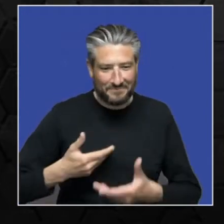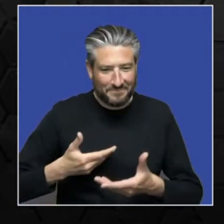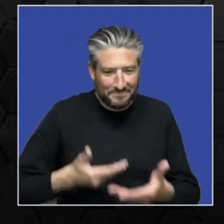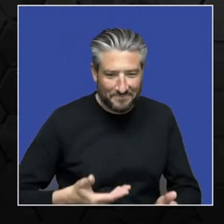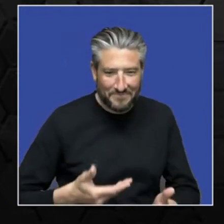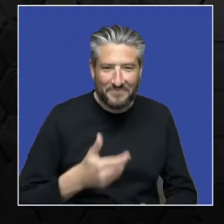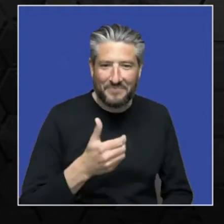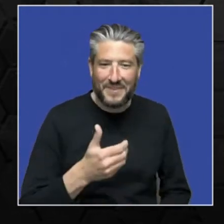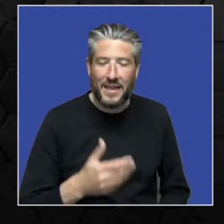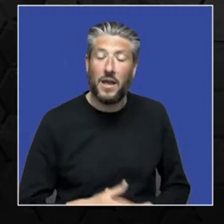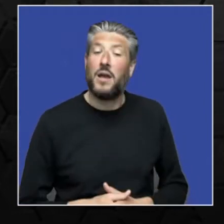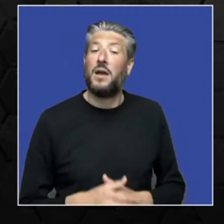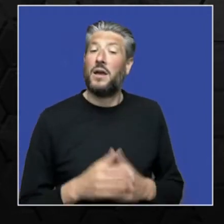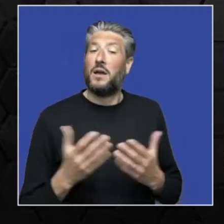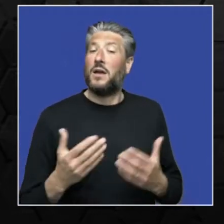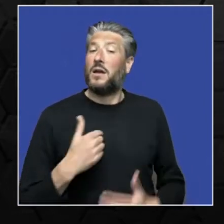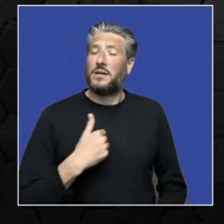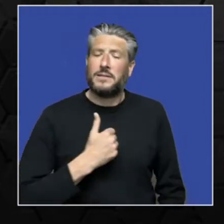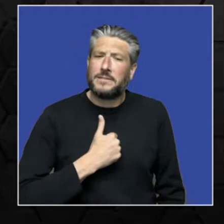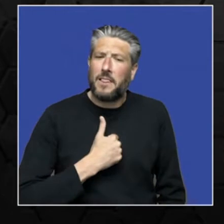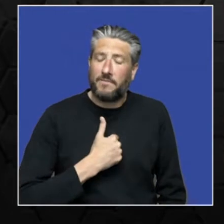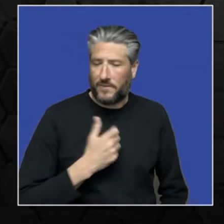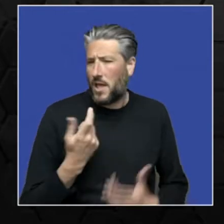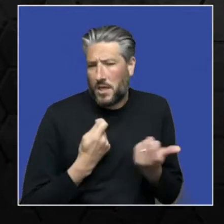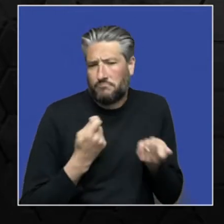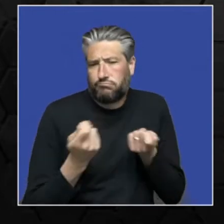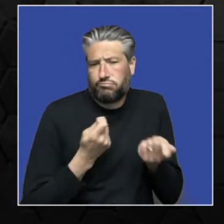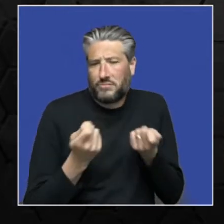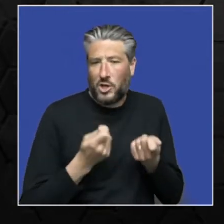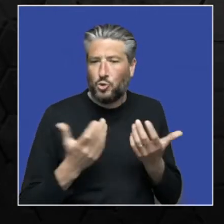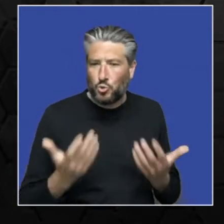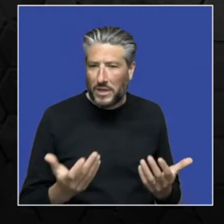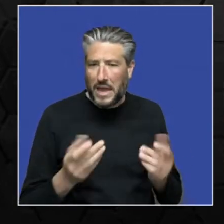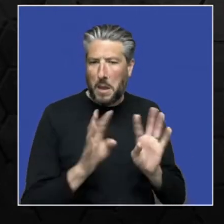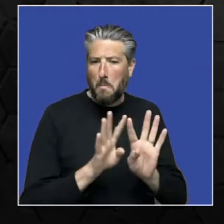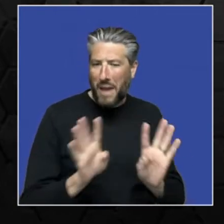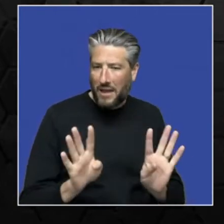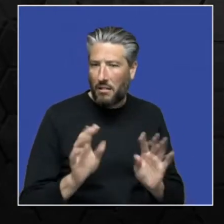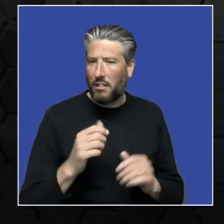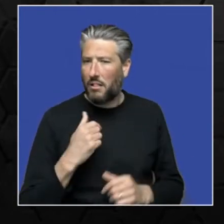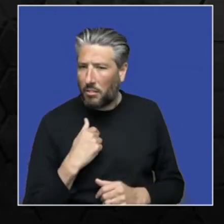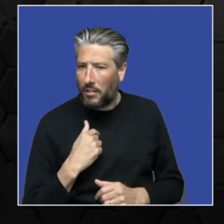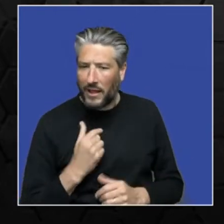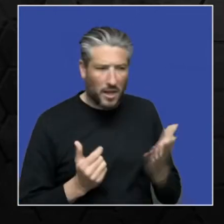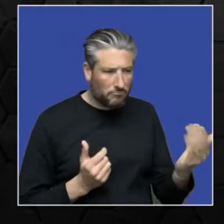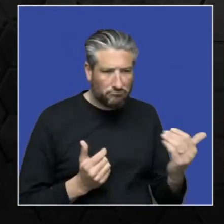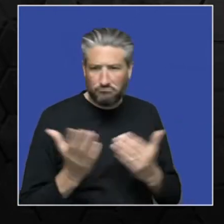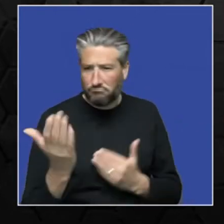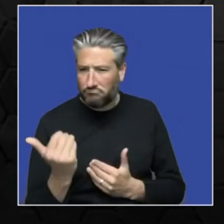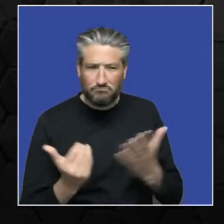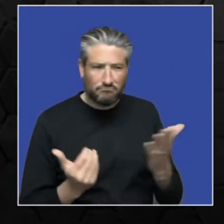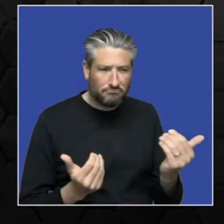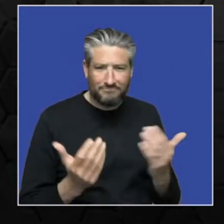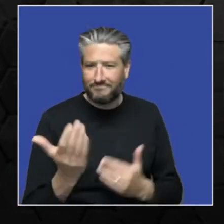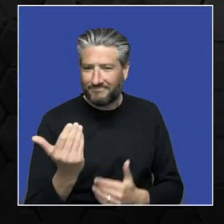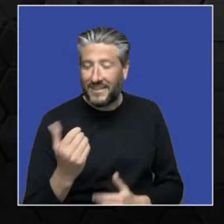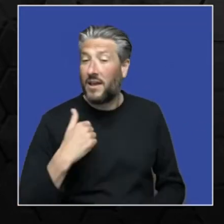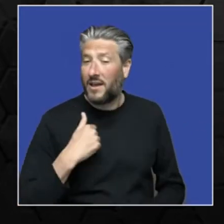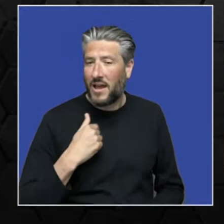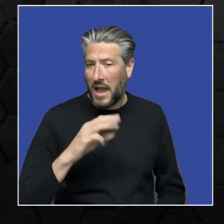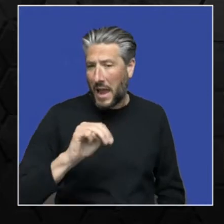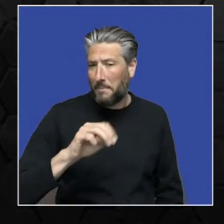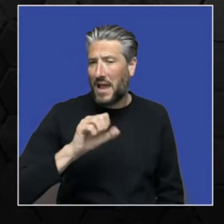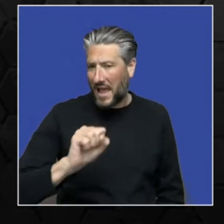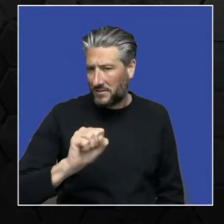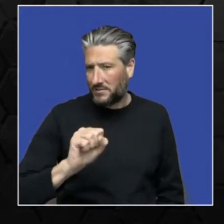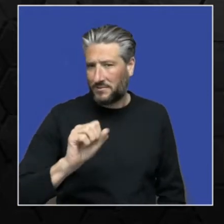introducing myself. So I'll be moderating the entire panel. I'm actually a Microsoft Gold Student Ambassador from India and also a